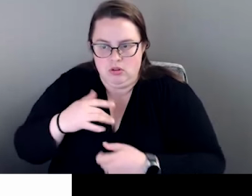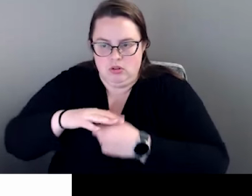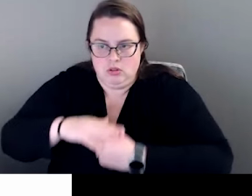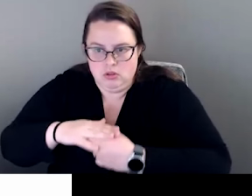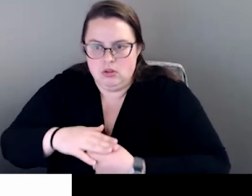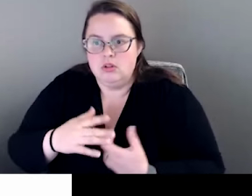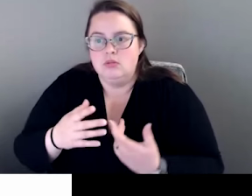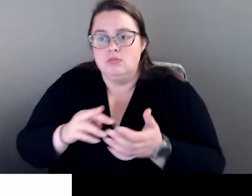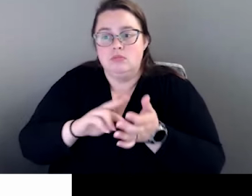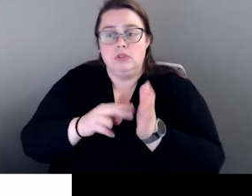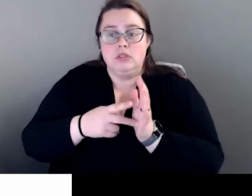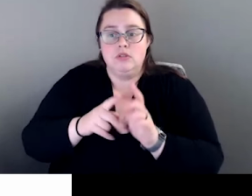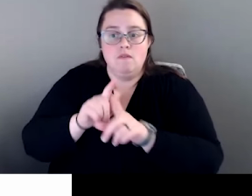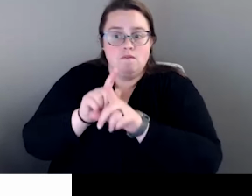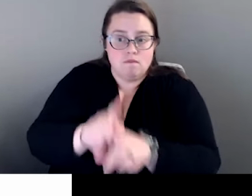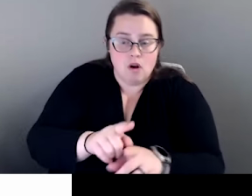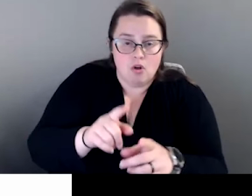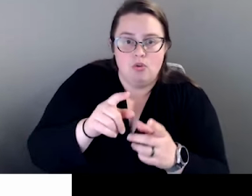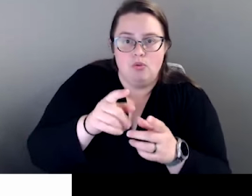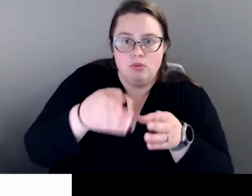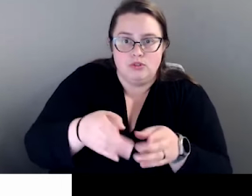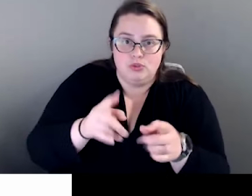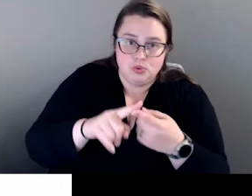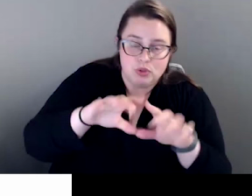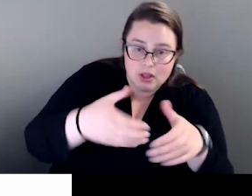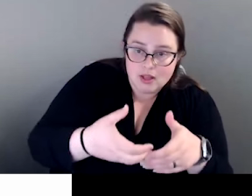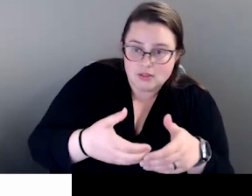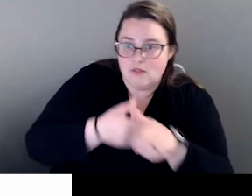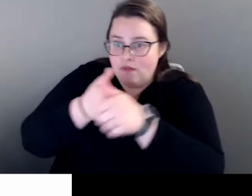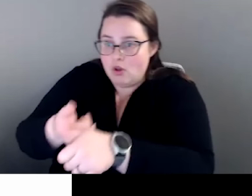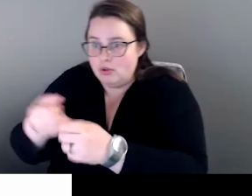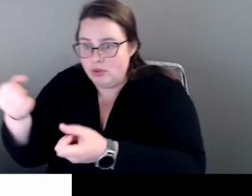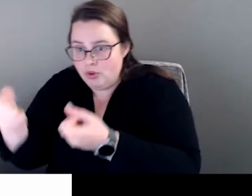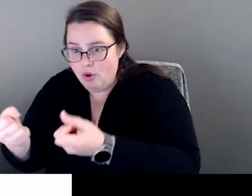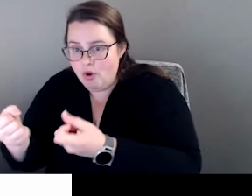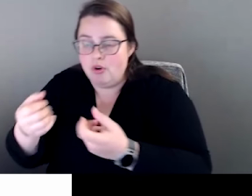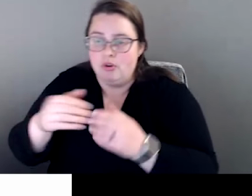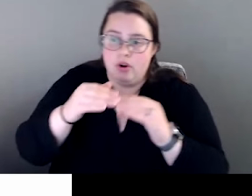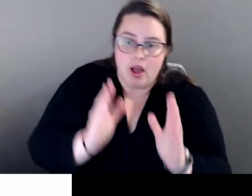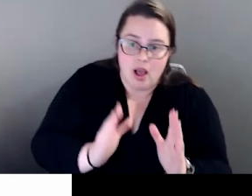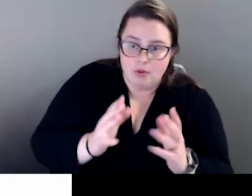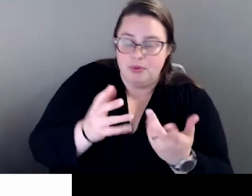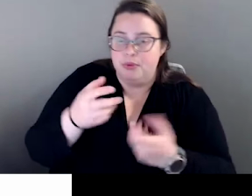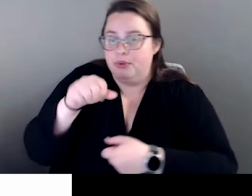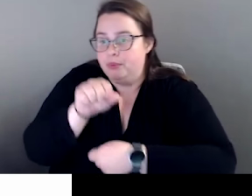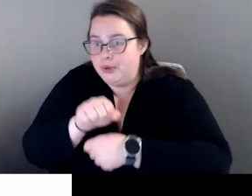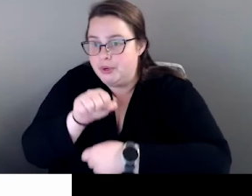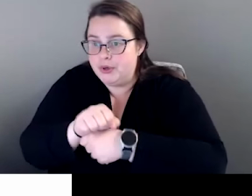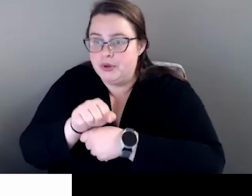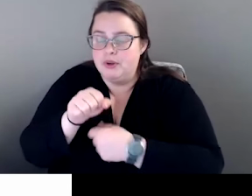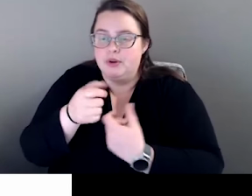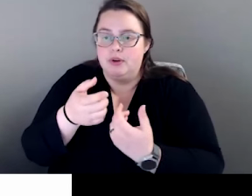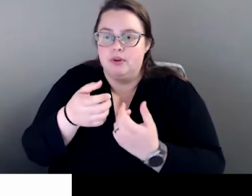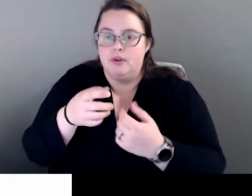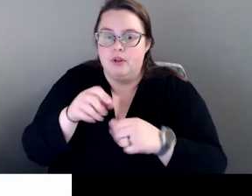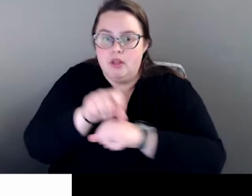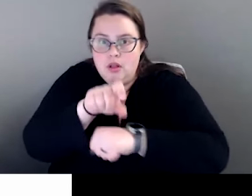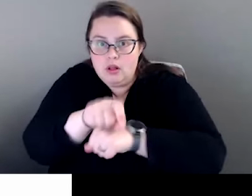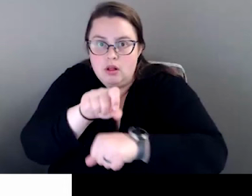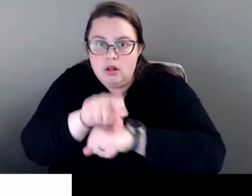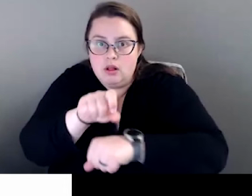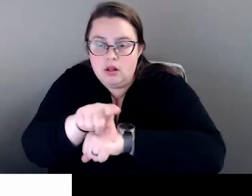to their class, to their car, to their house, to their work, and just leaving messages or